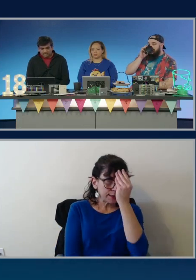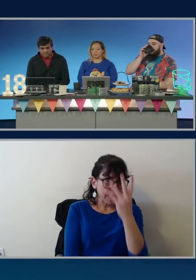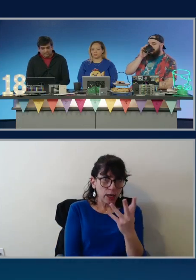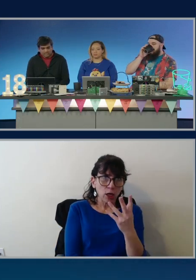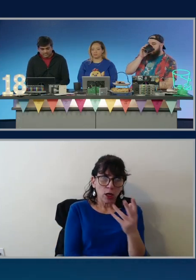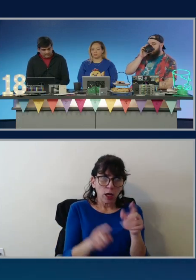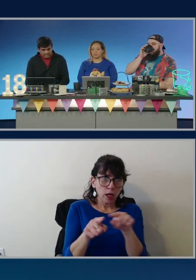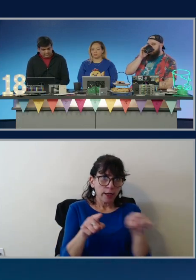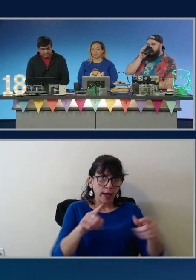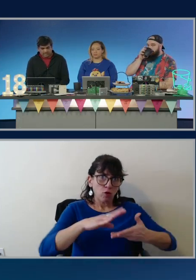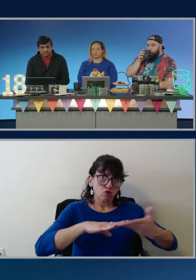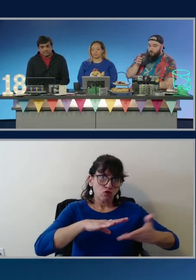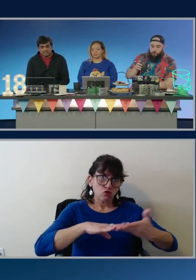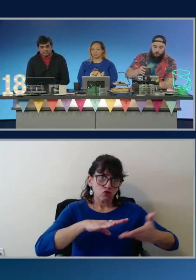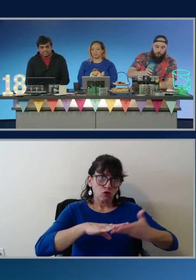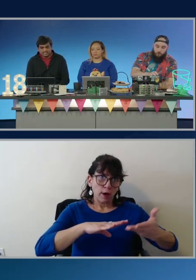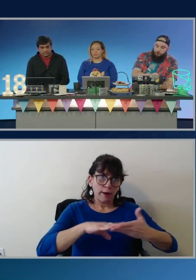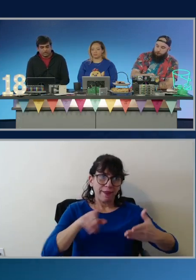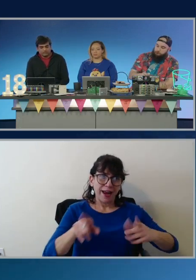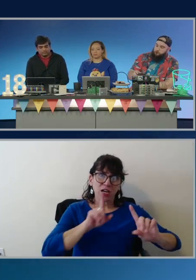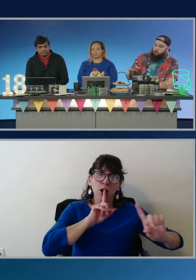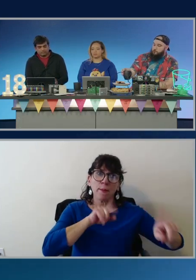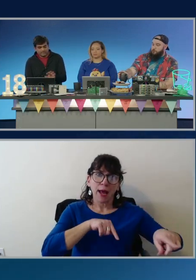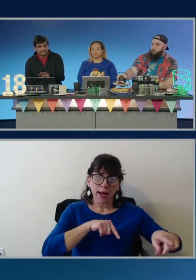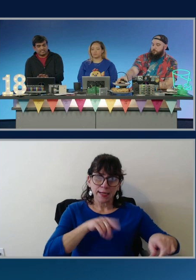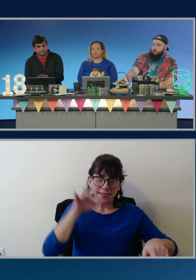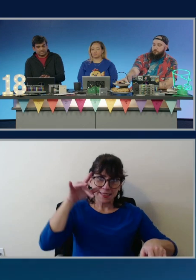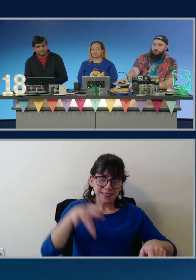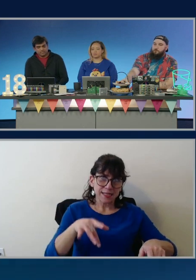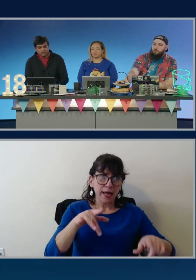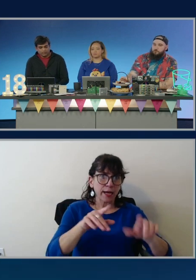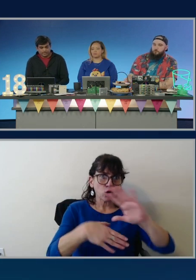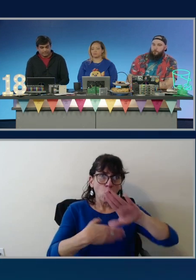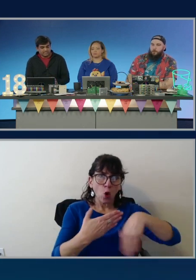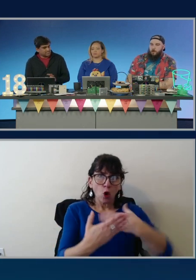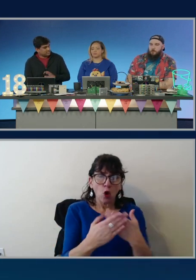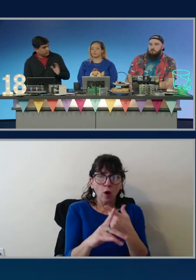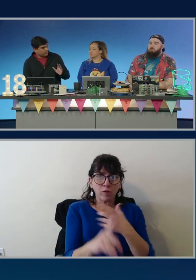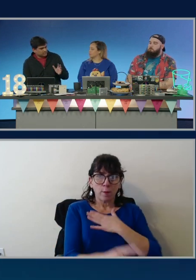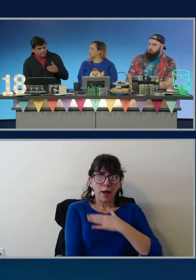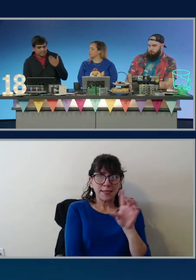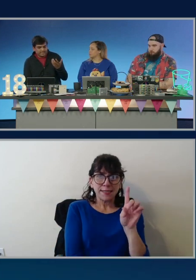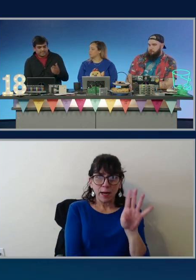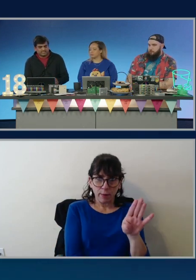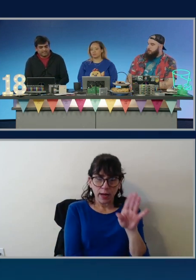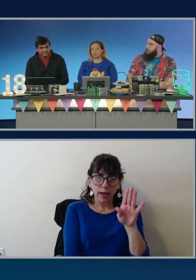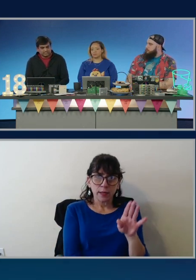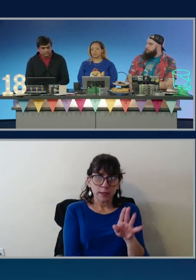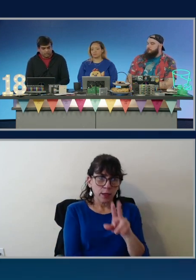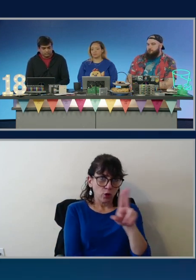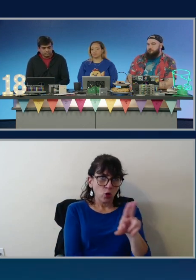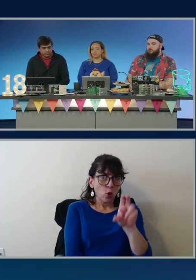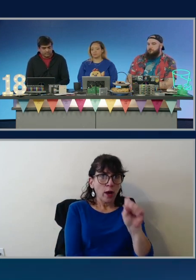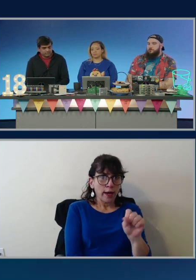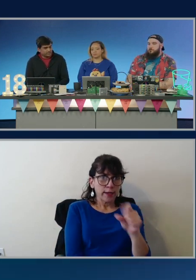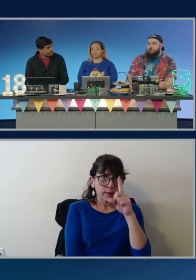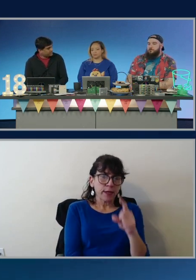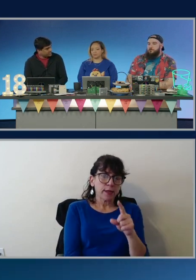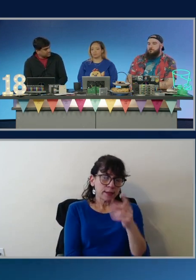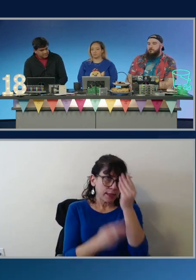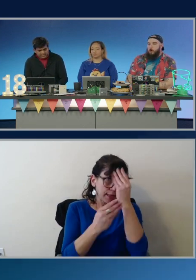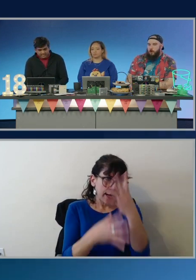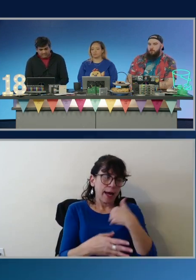run this command, like select all from my database where region is US, because the data set contains lots of